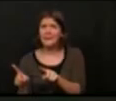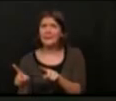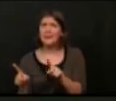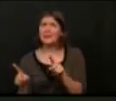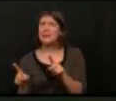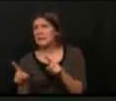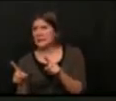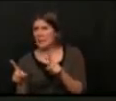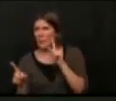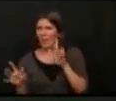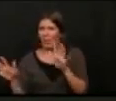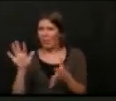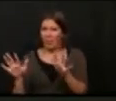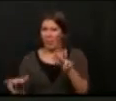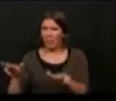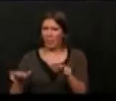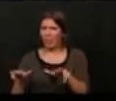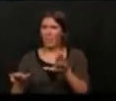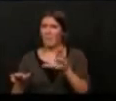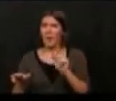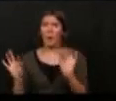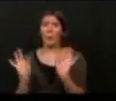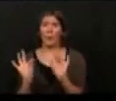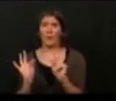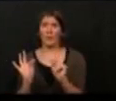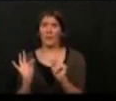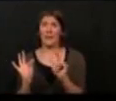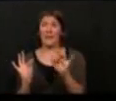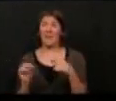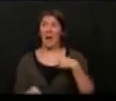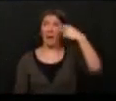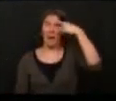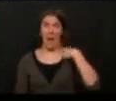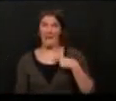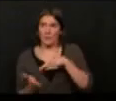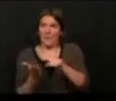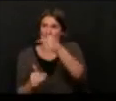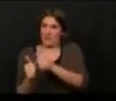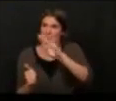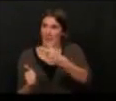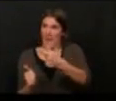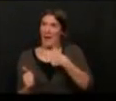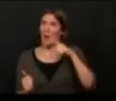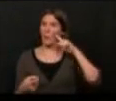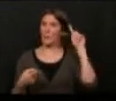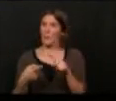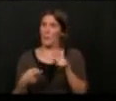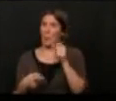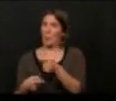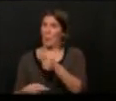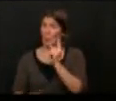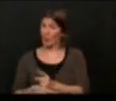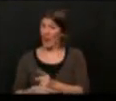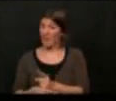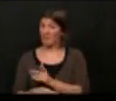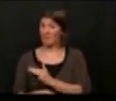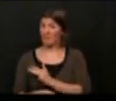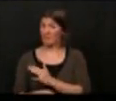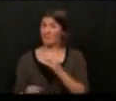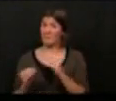transfer, but I also agree with David's goals that the more you recycle, the better off you're going to be. To